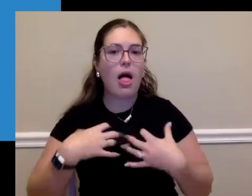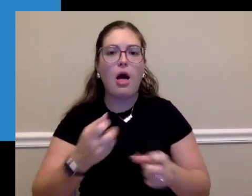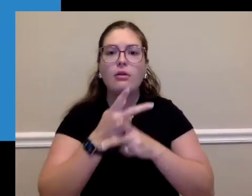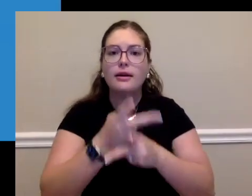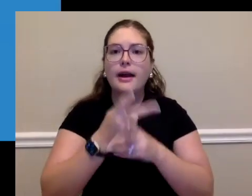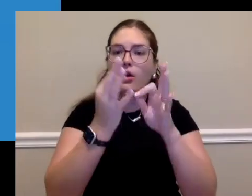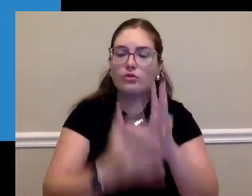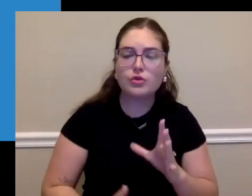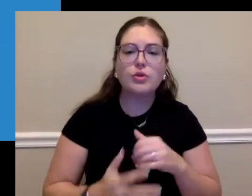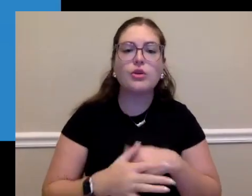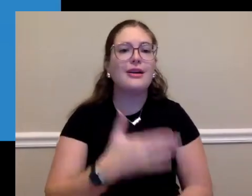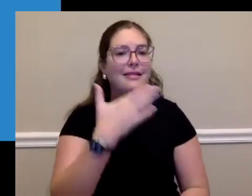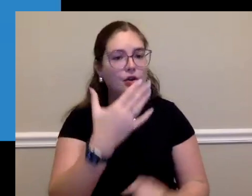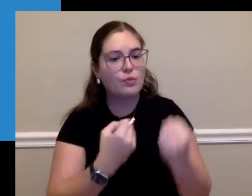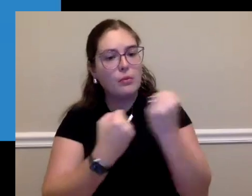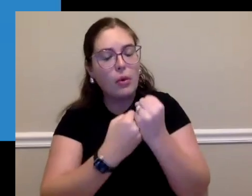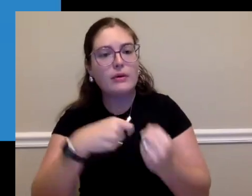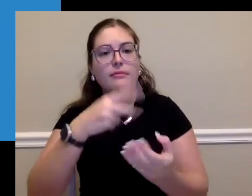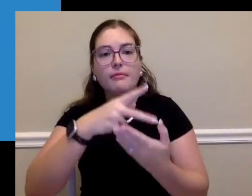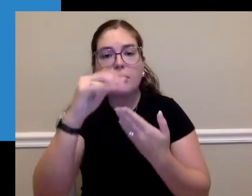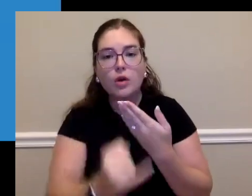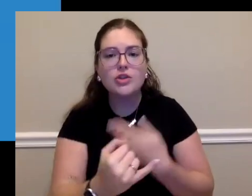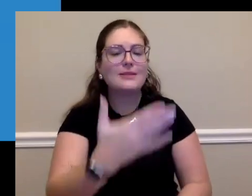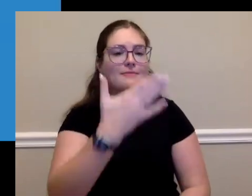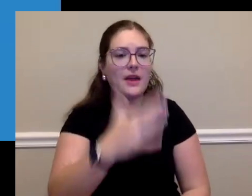commissioners who supported this project. And I want to thank the